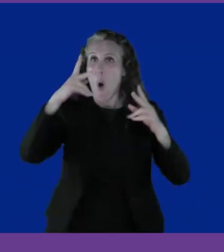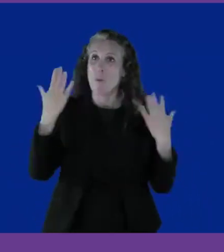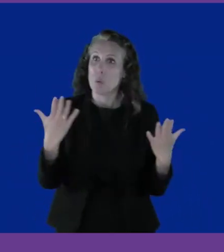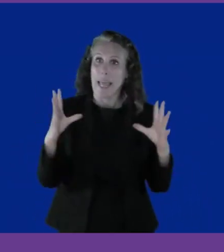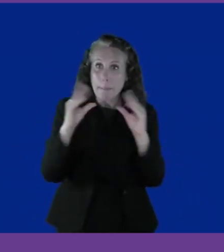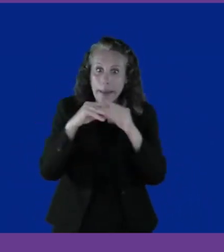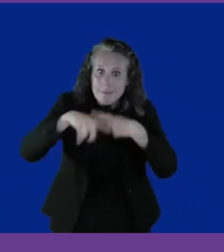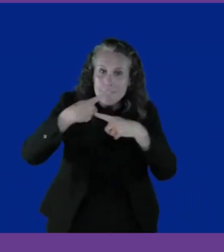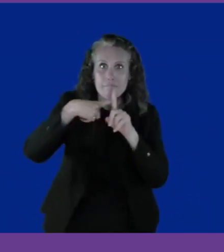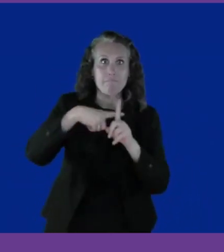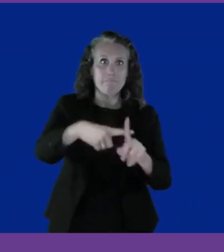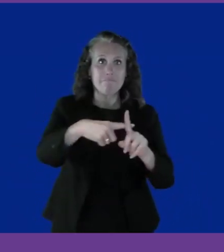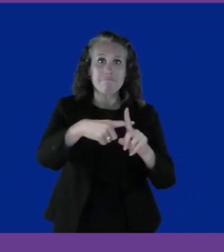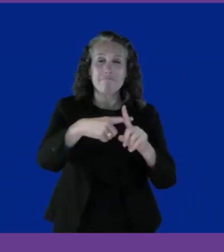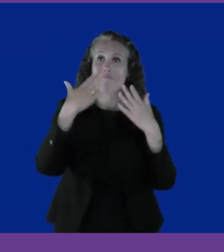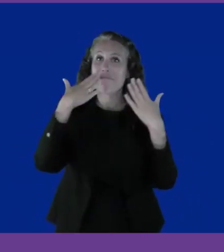Thank you very much.